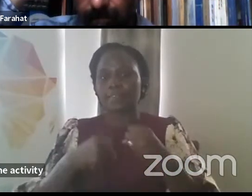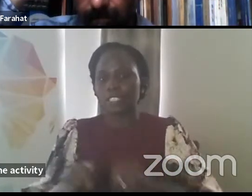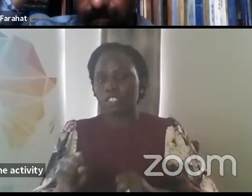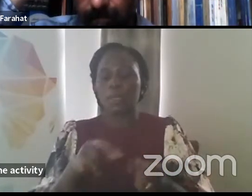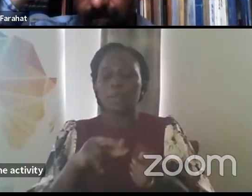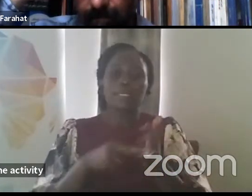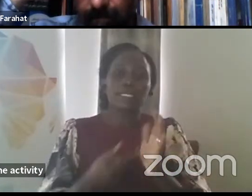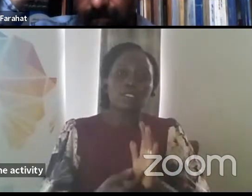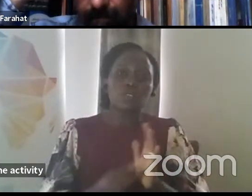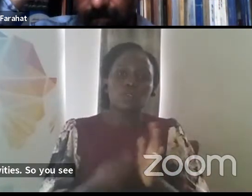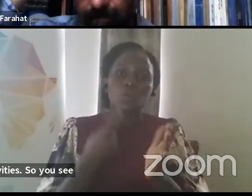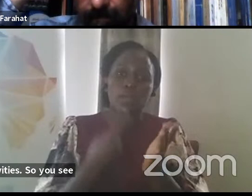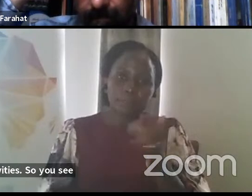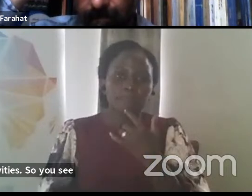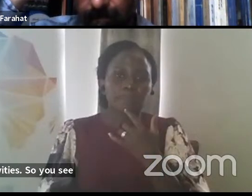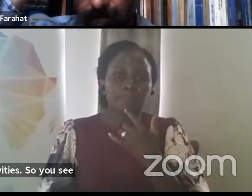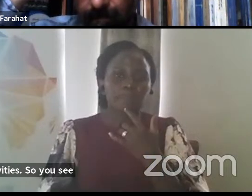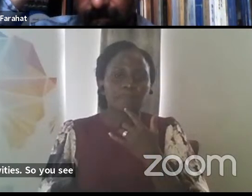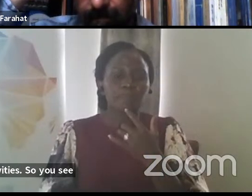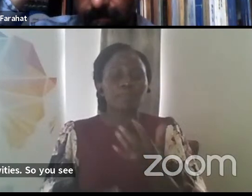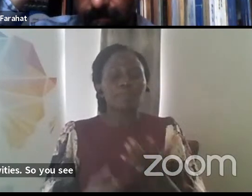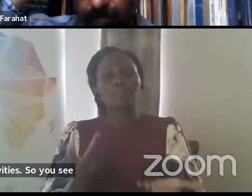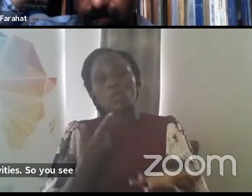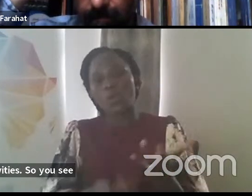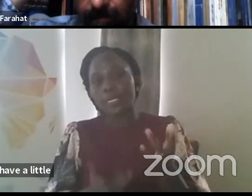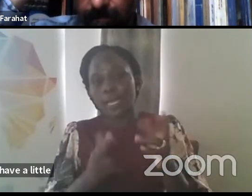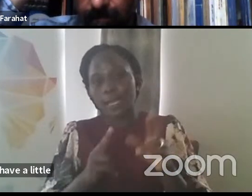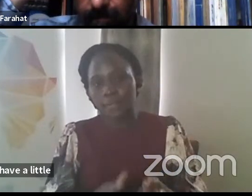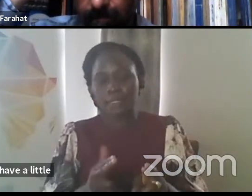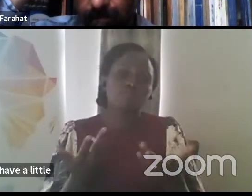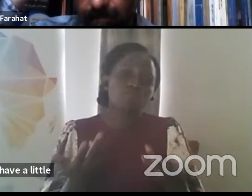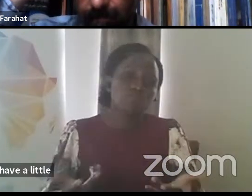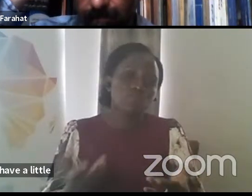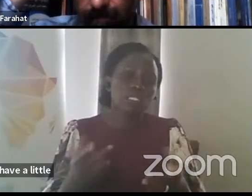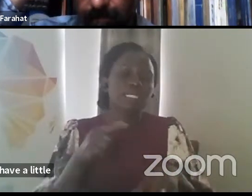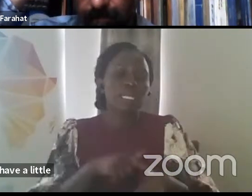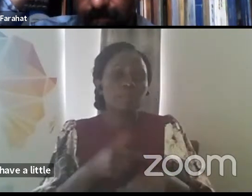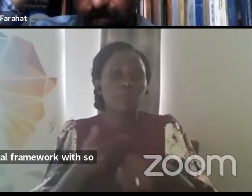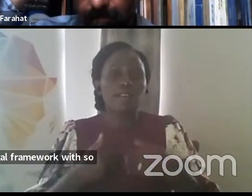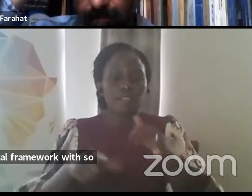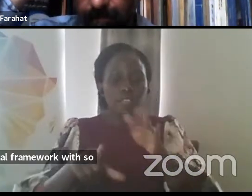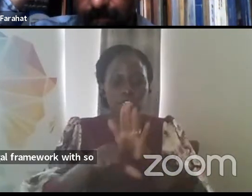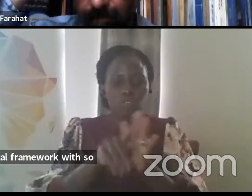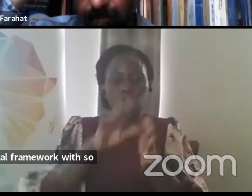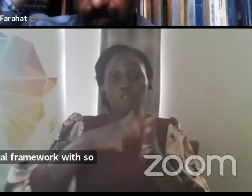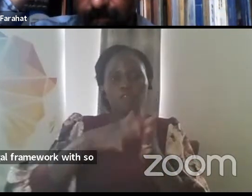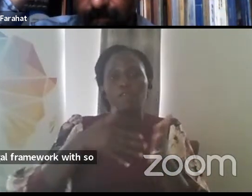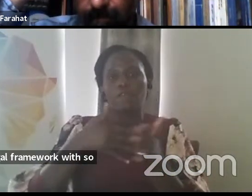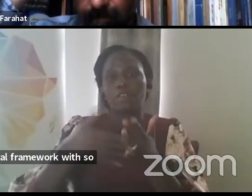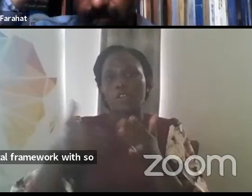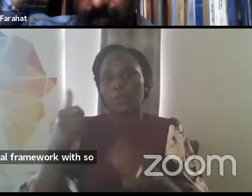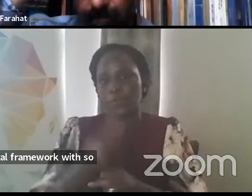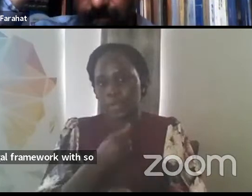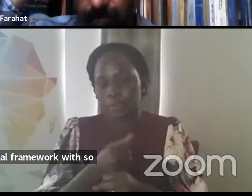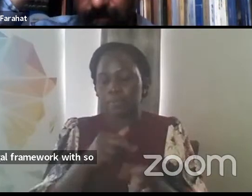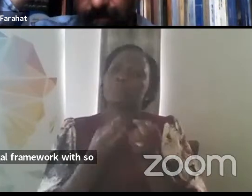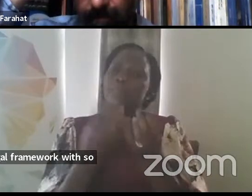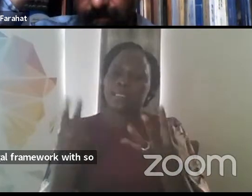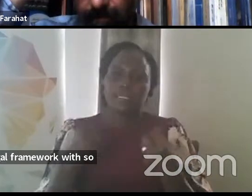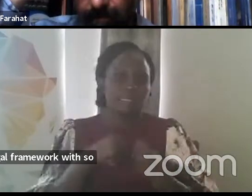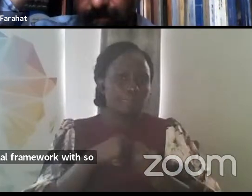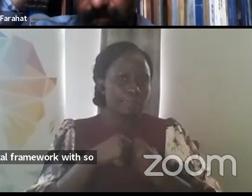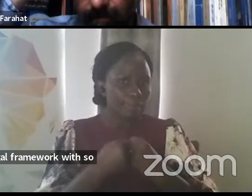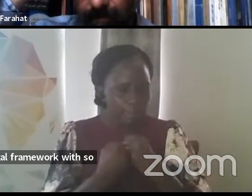that what happens when you have a legal framework with so many shortcomings when it comes to freedom of expression and digital rights